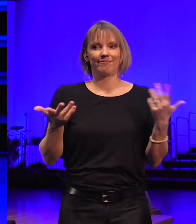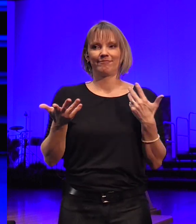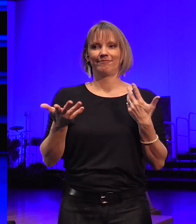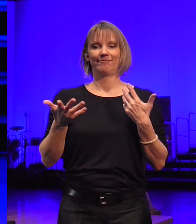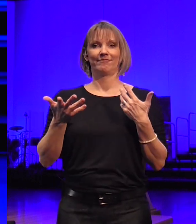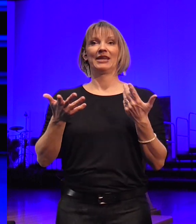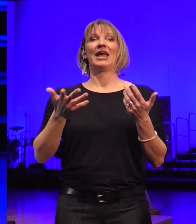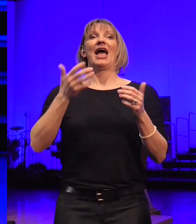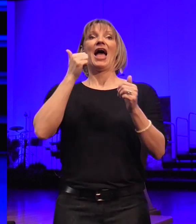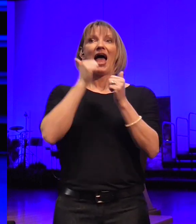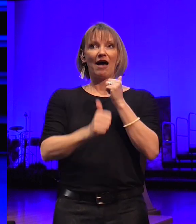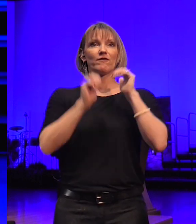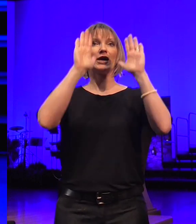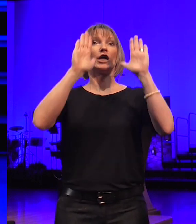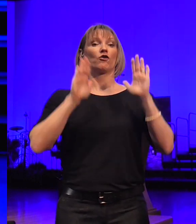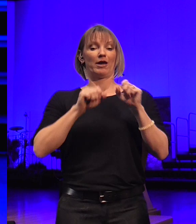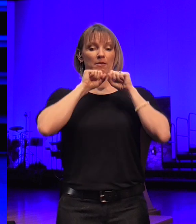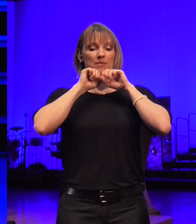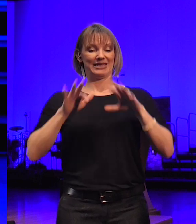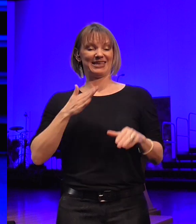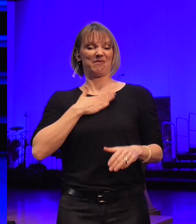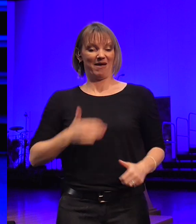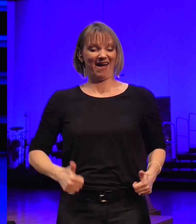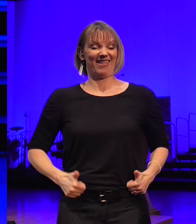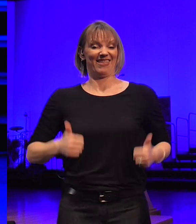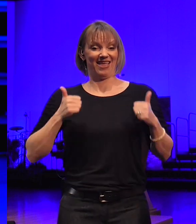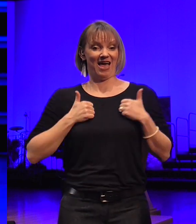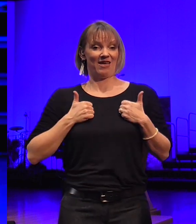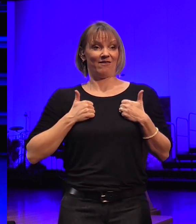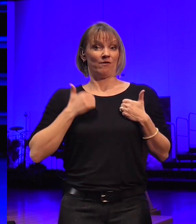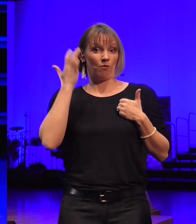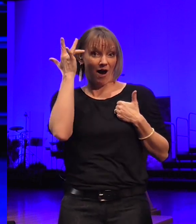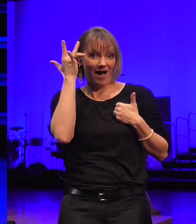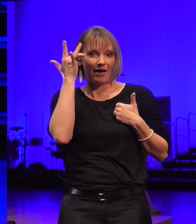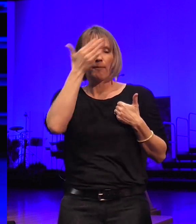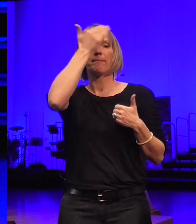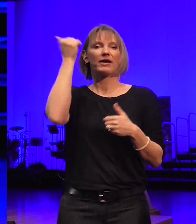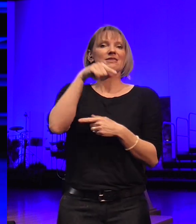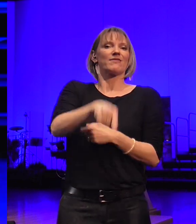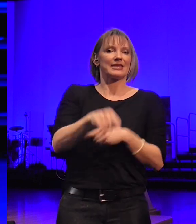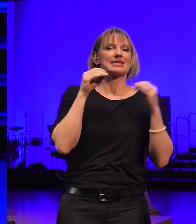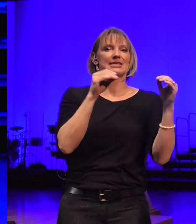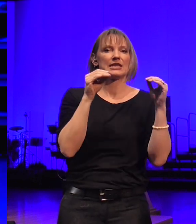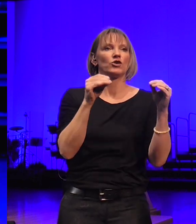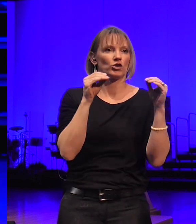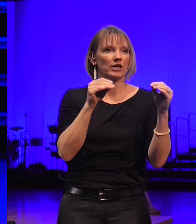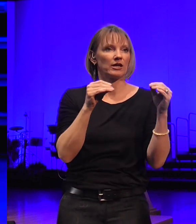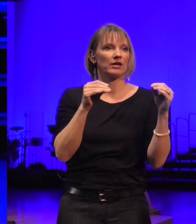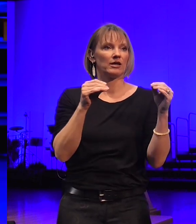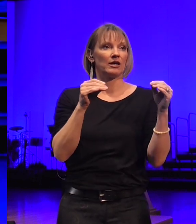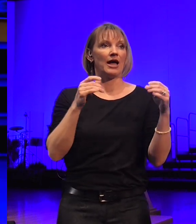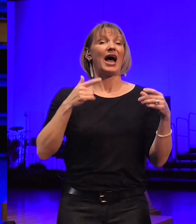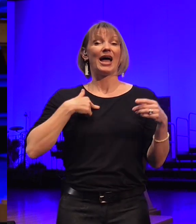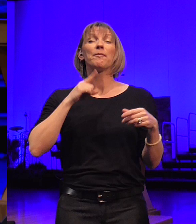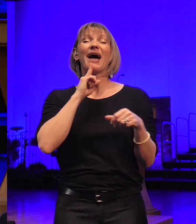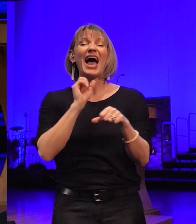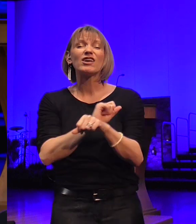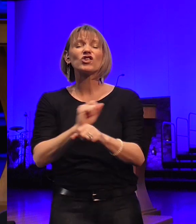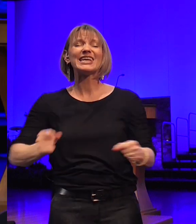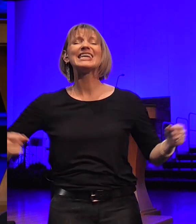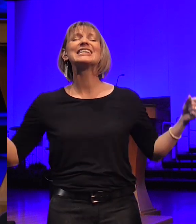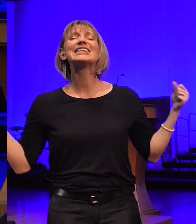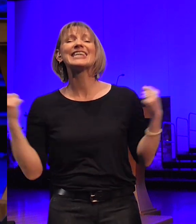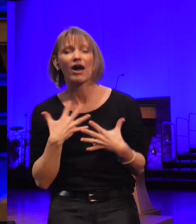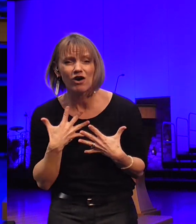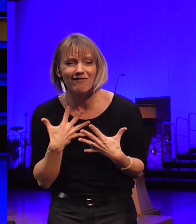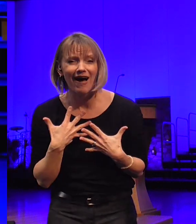say every great blessing in my life is because of this teaching. I'm actually terrified of public speaking,